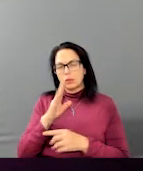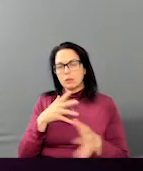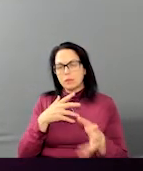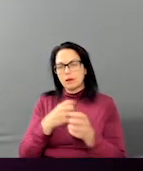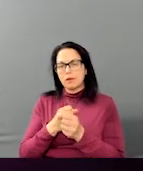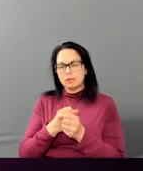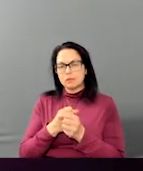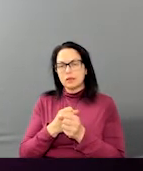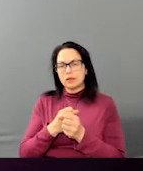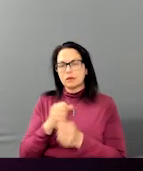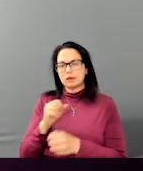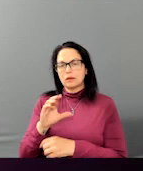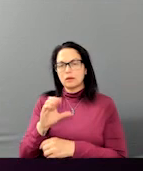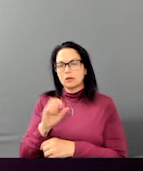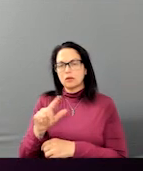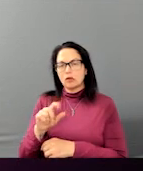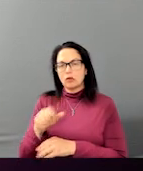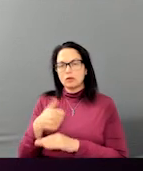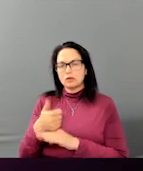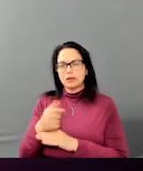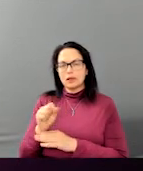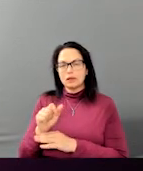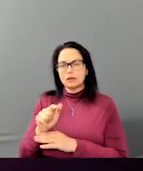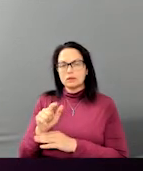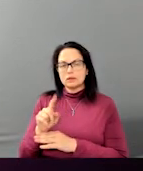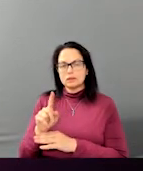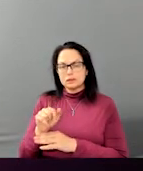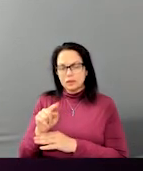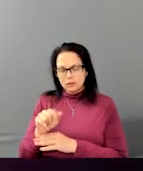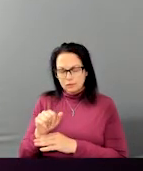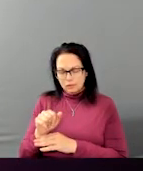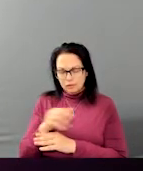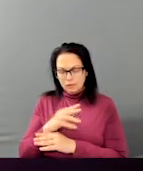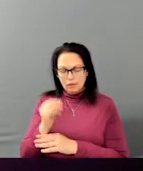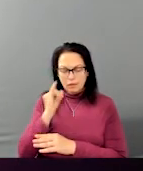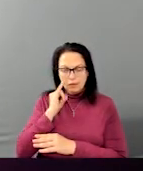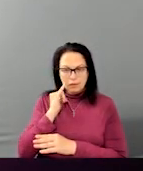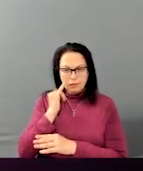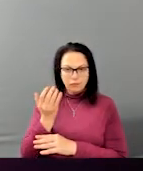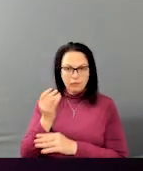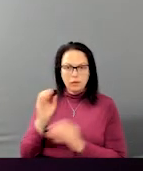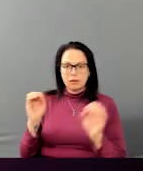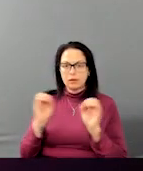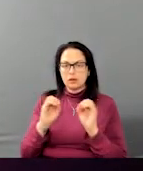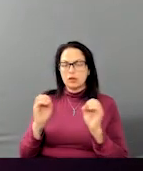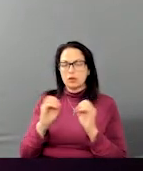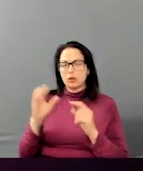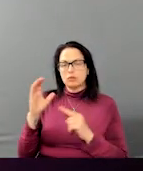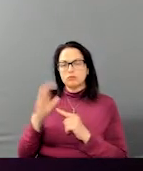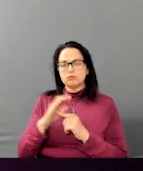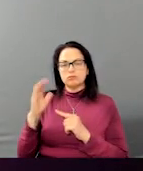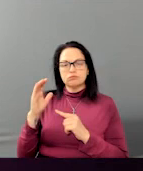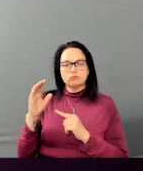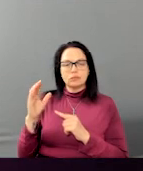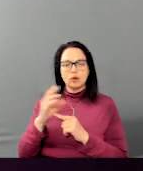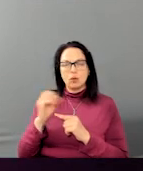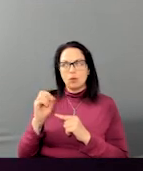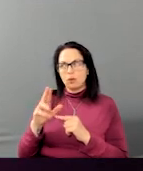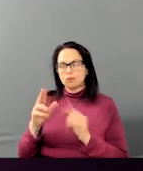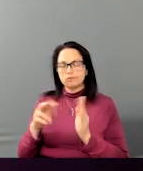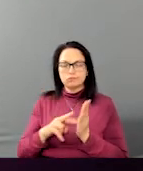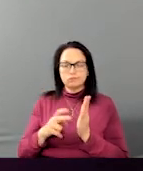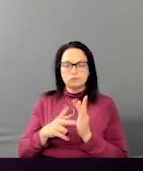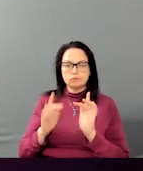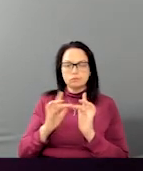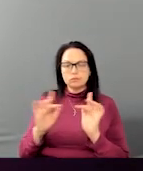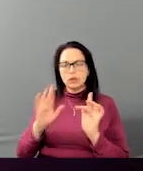call set data. And then if there are no championships, if the data is empty, then we'll render